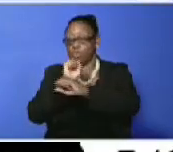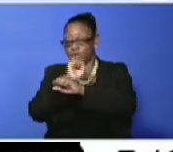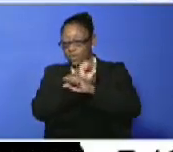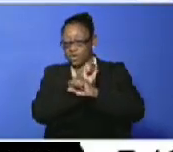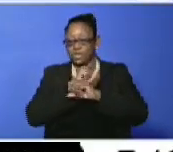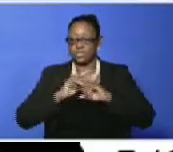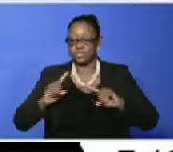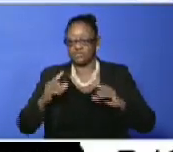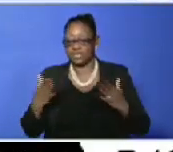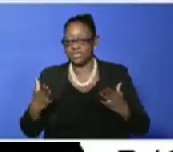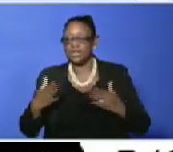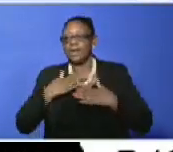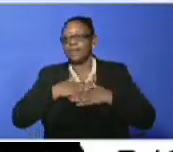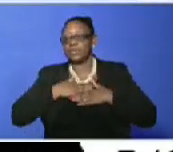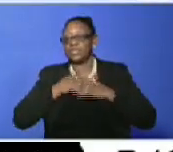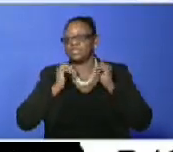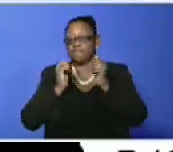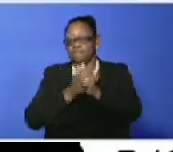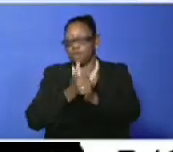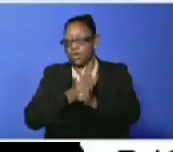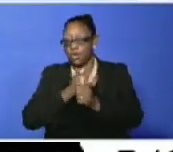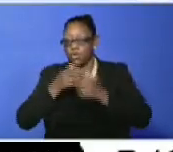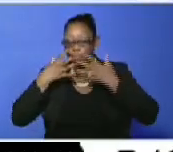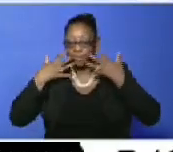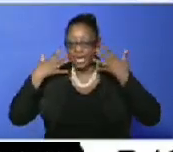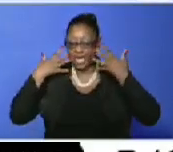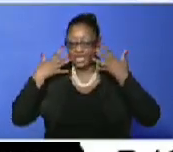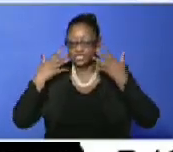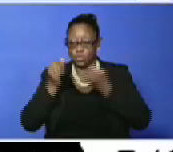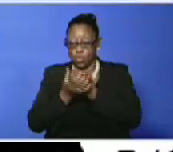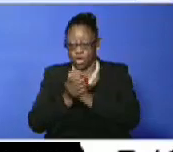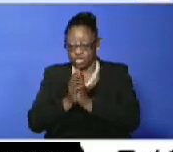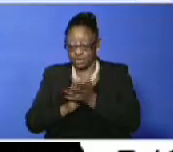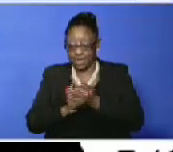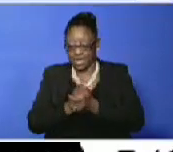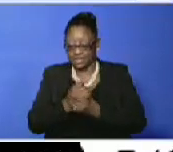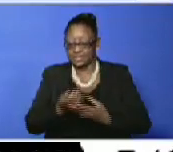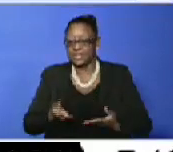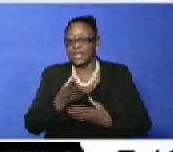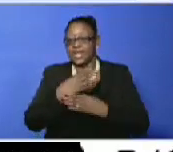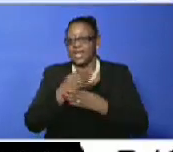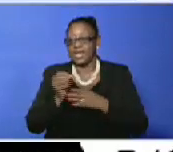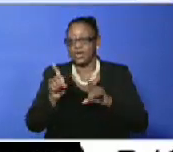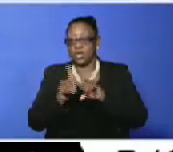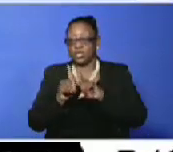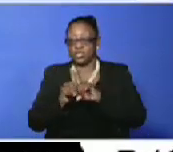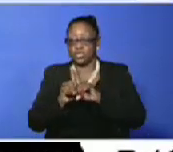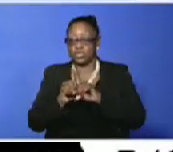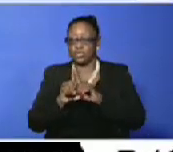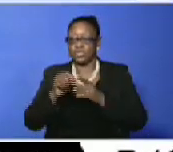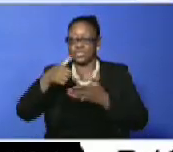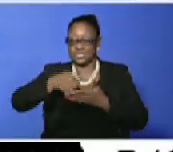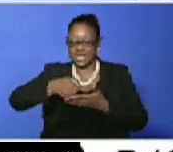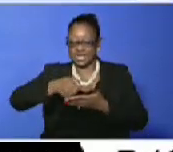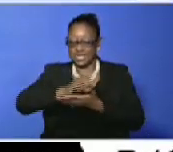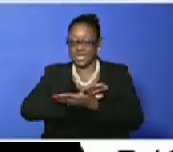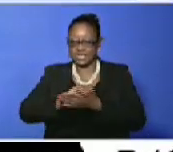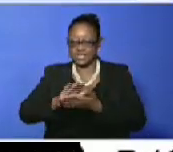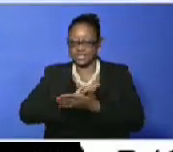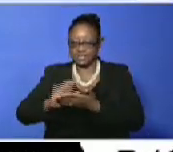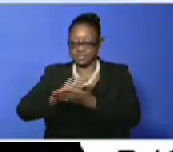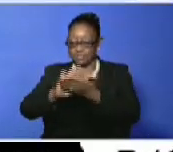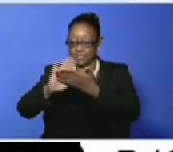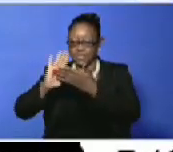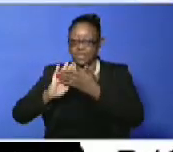continue to follow the safety protocols of wearing masks, washing hands frequently and thoroughly, sanitizing frequently touched